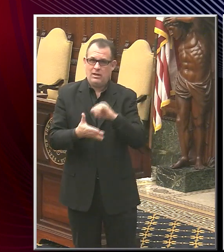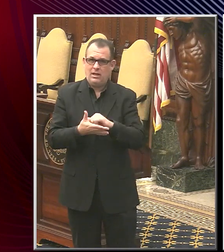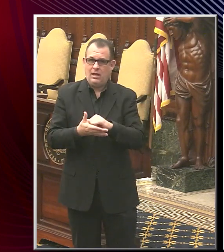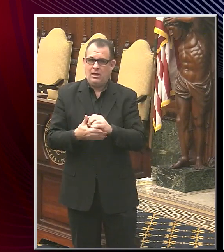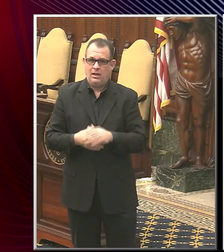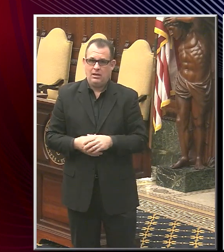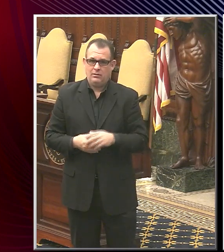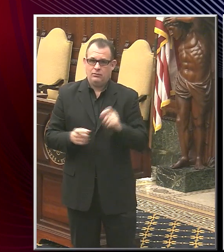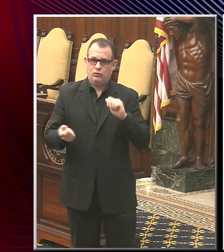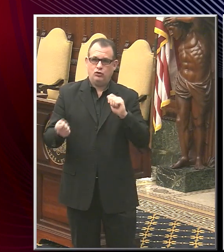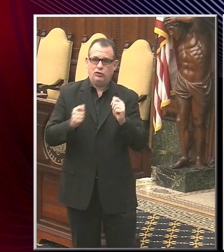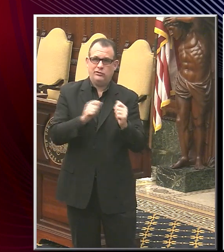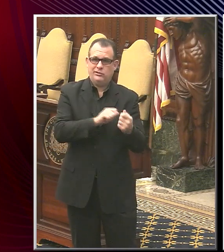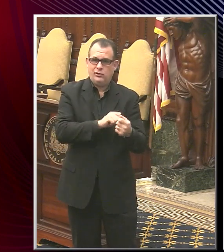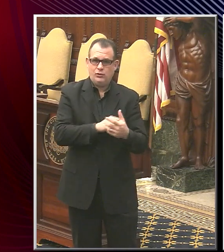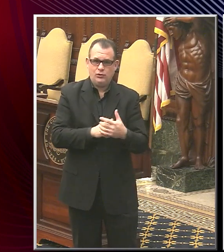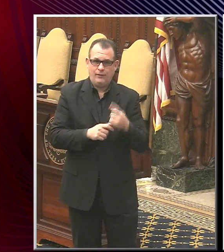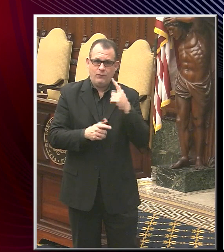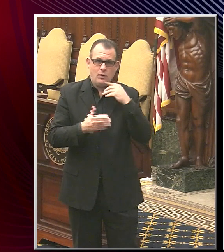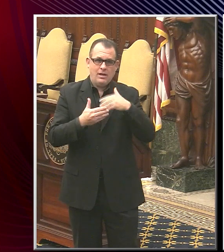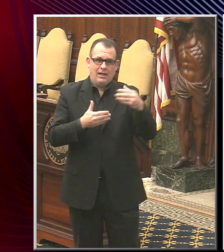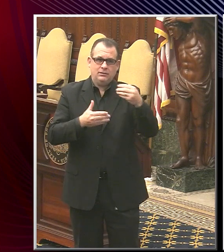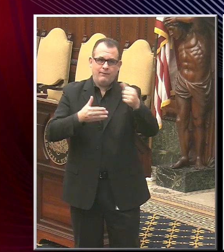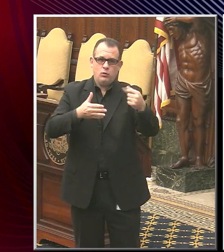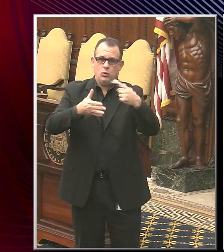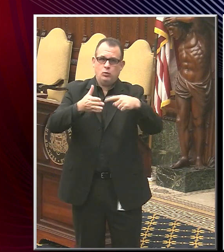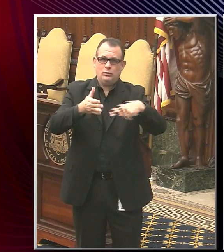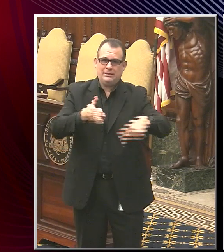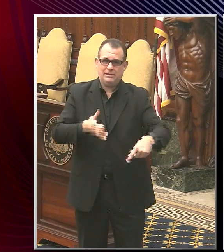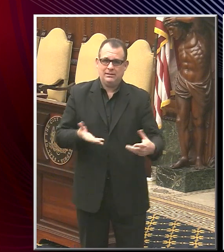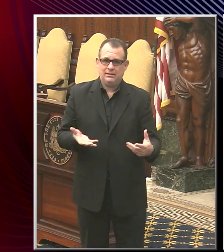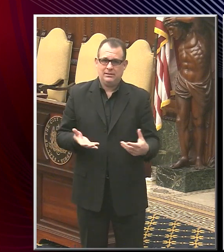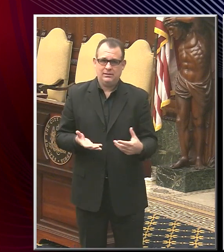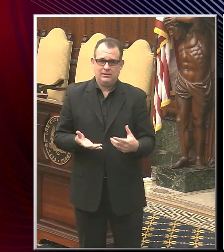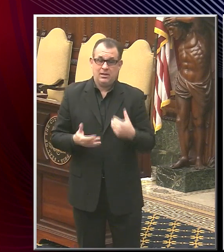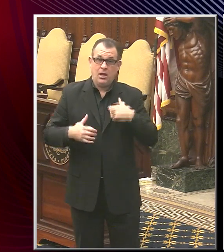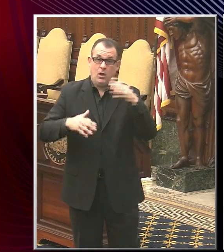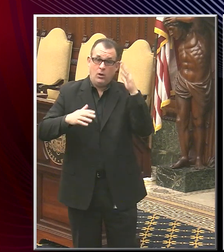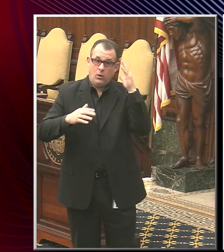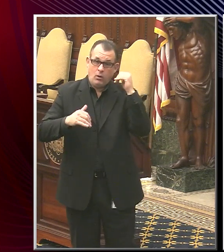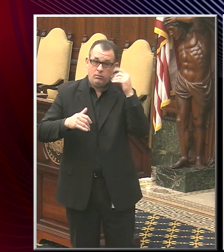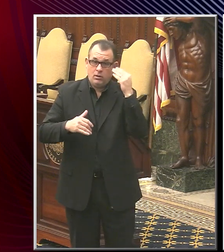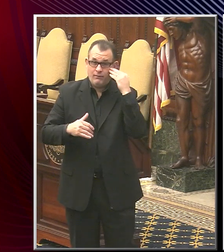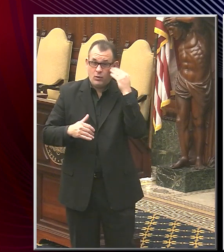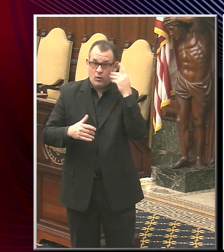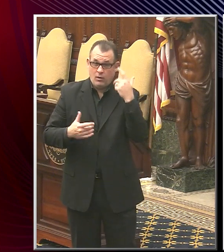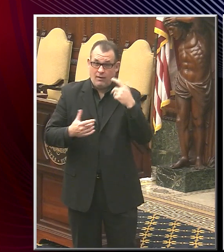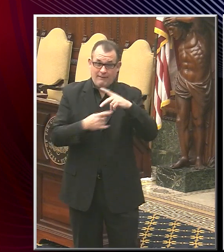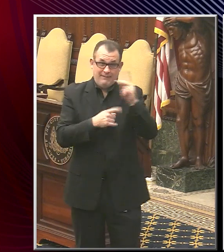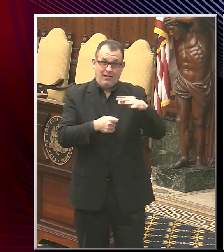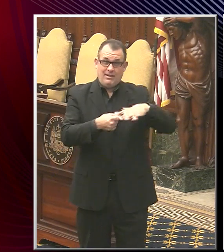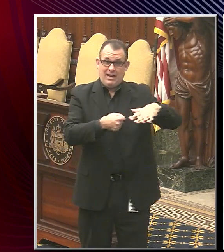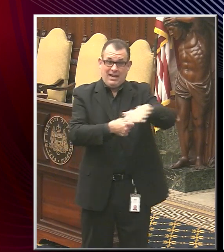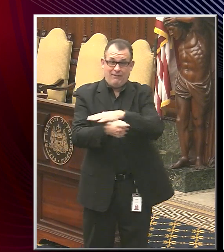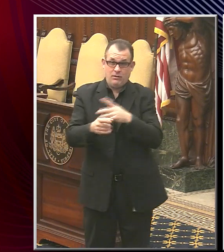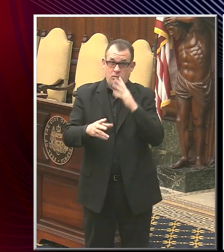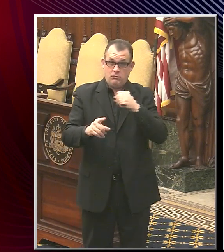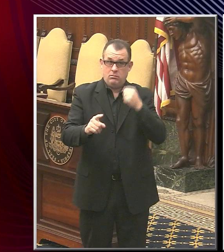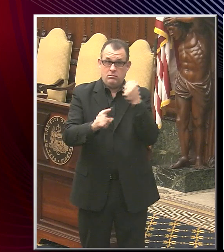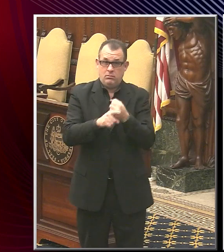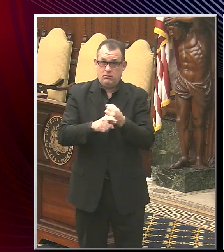possibly changing over the next couple of weeks. I presume, you would want to know if this variant is circulating here as